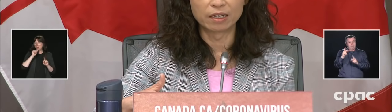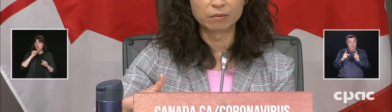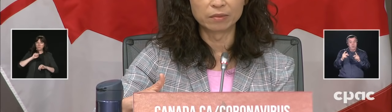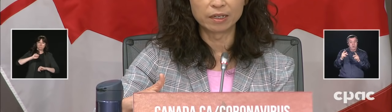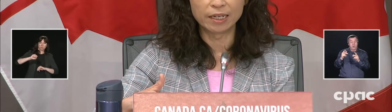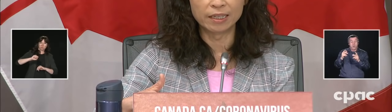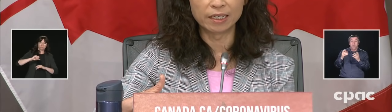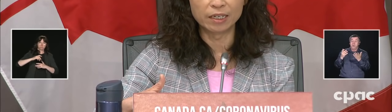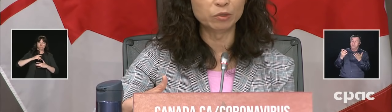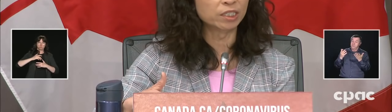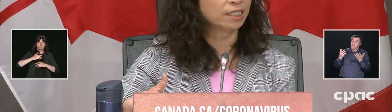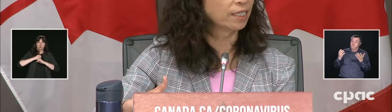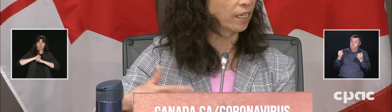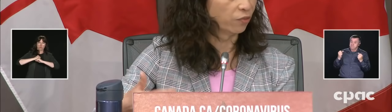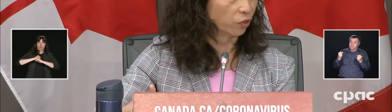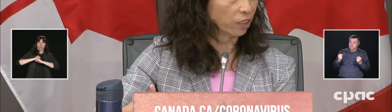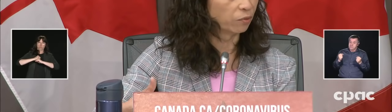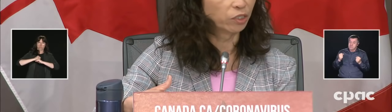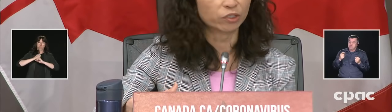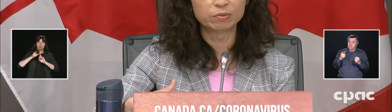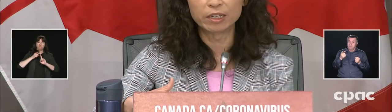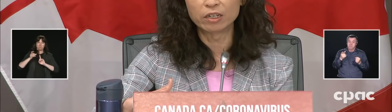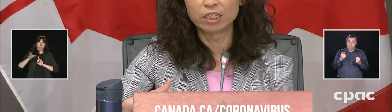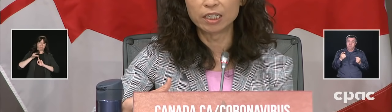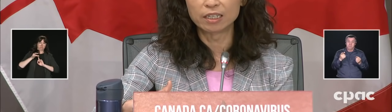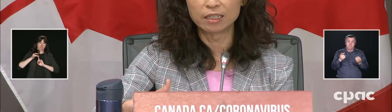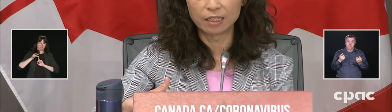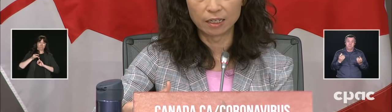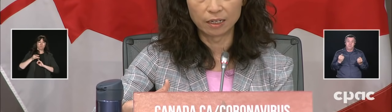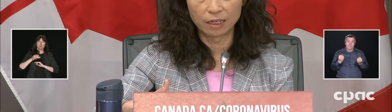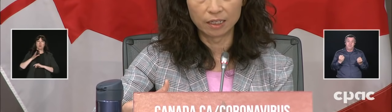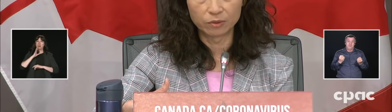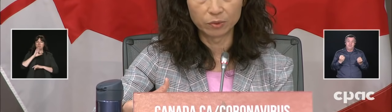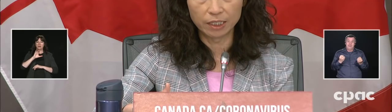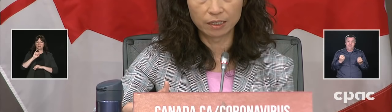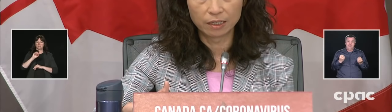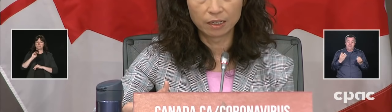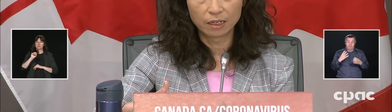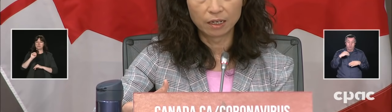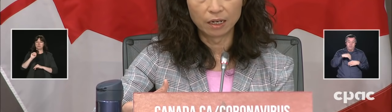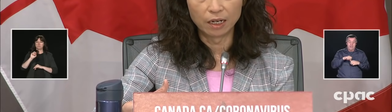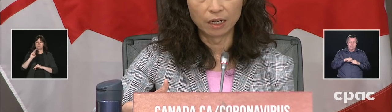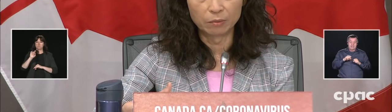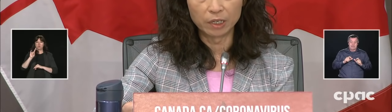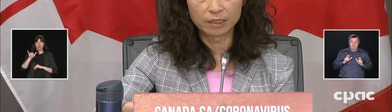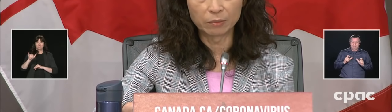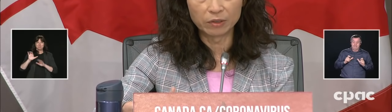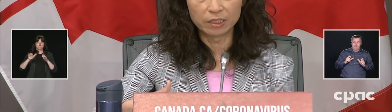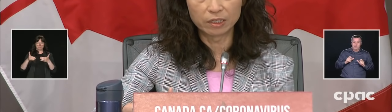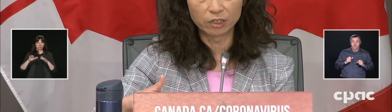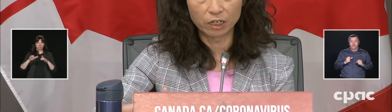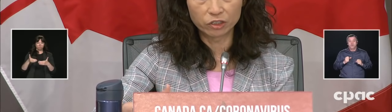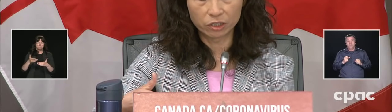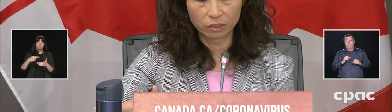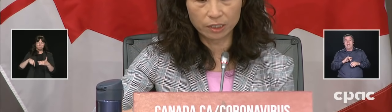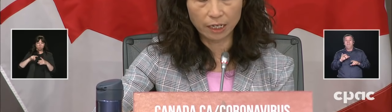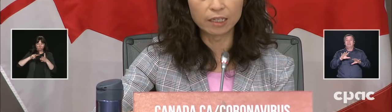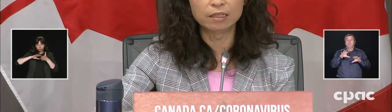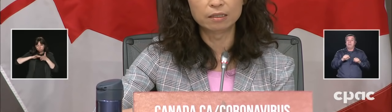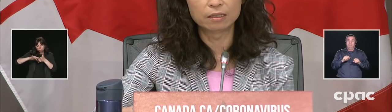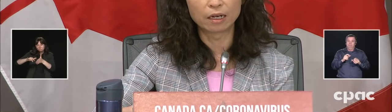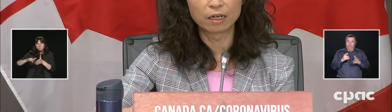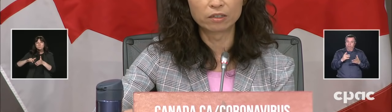We're in the immunity task force that we talked about earlier this week. Some of the